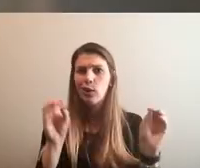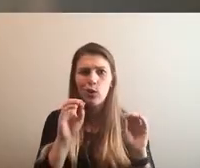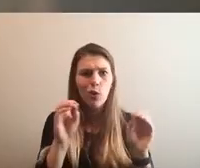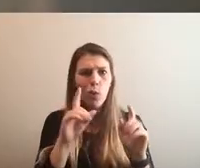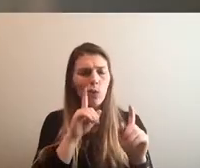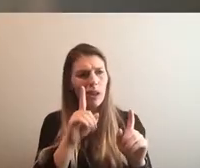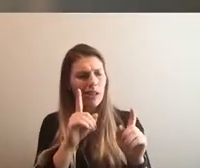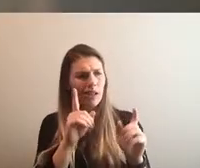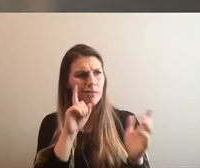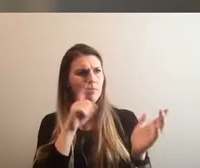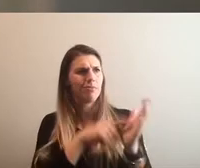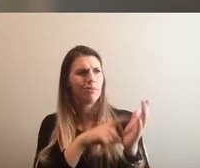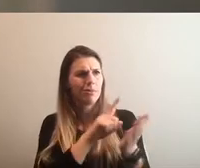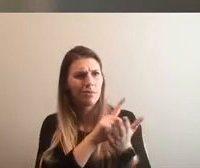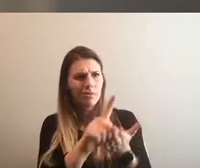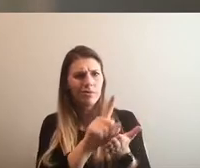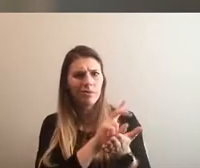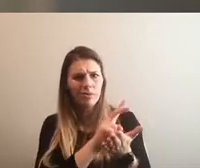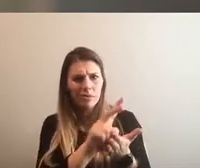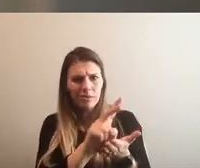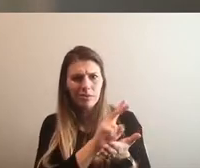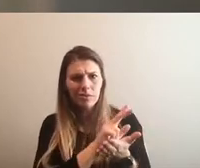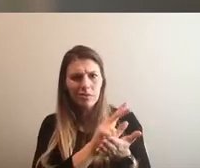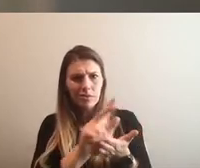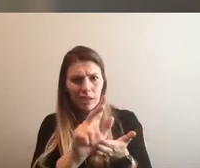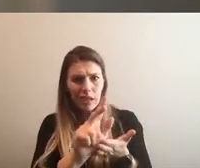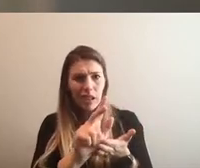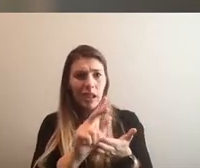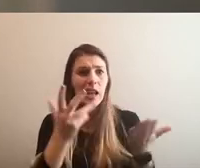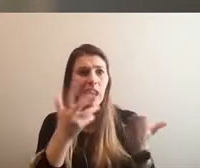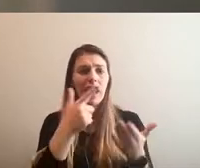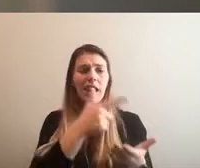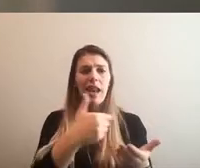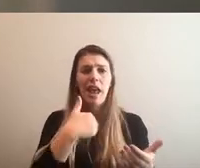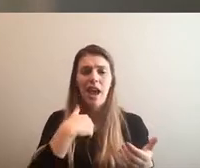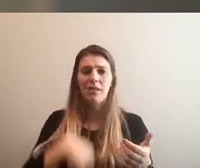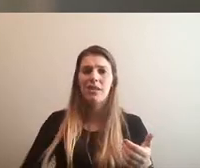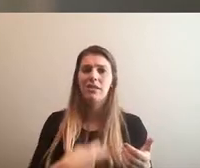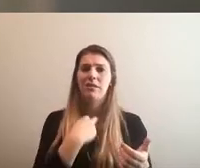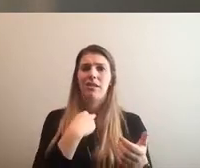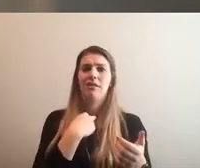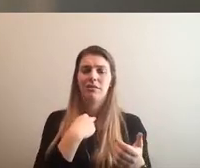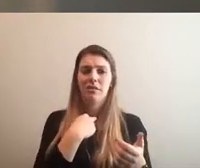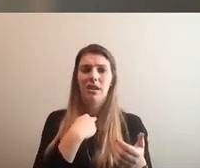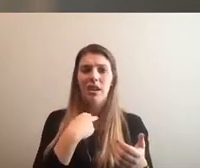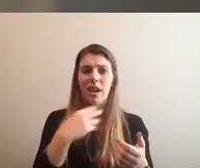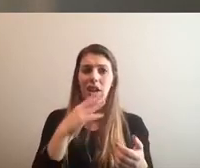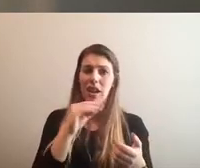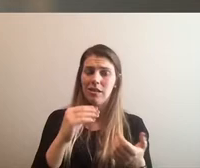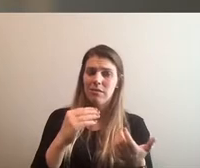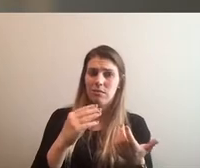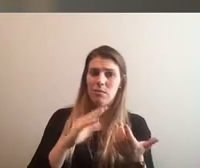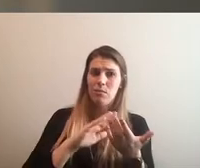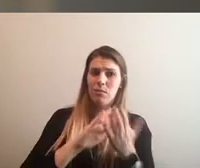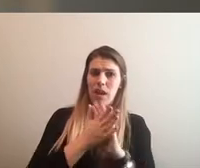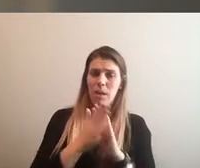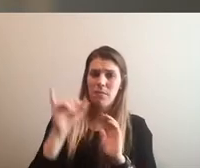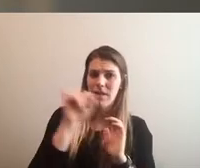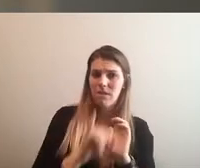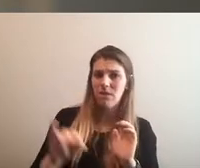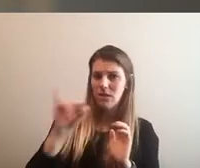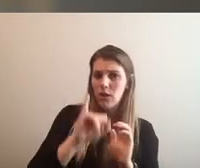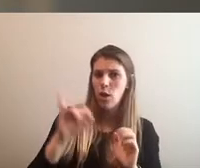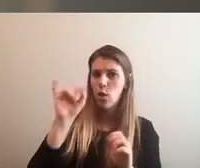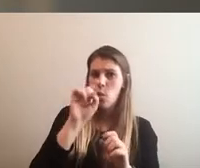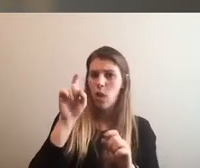the couple weeks that he ended up getting an impaction and essentially getting a giant infection where his bowels